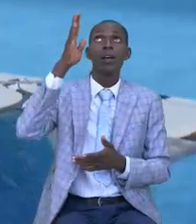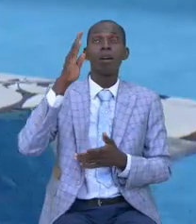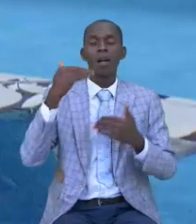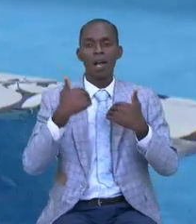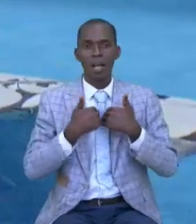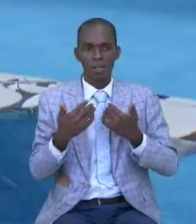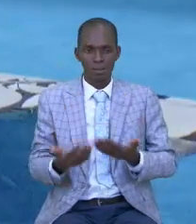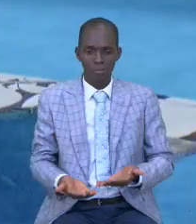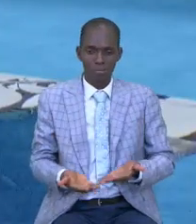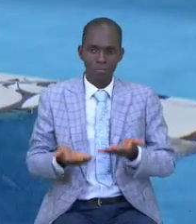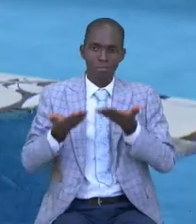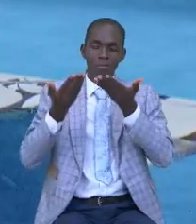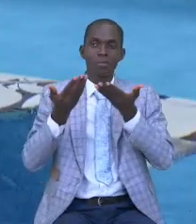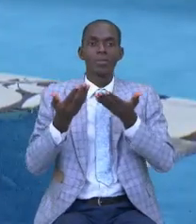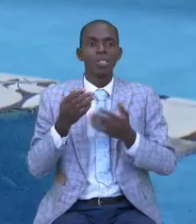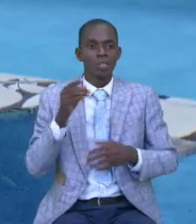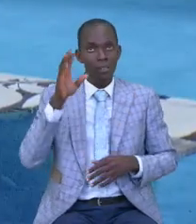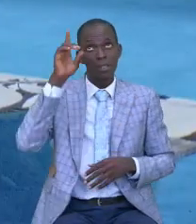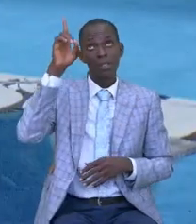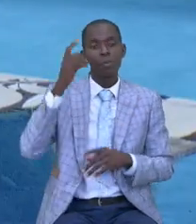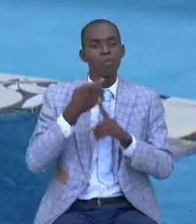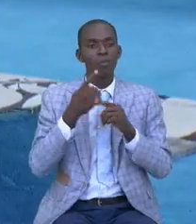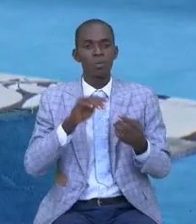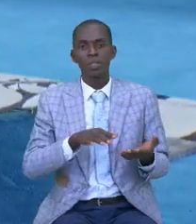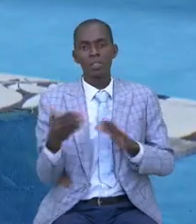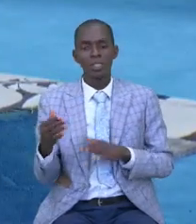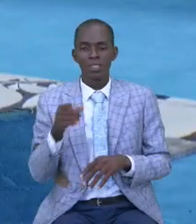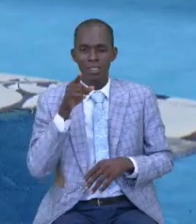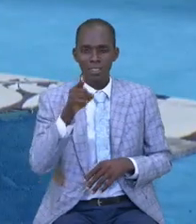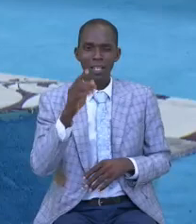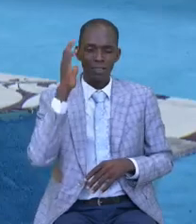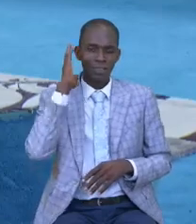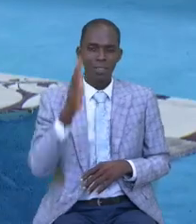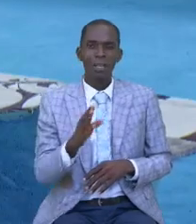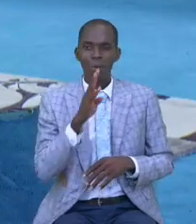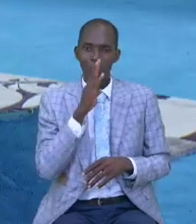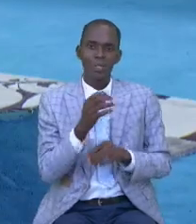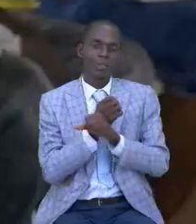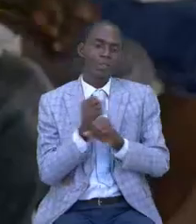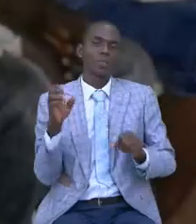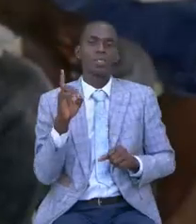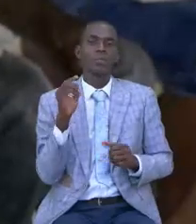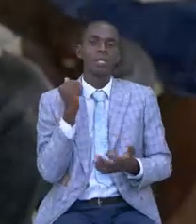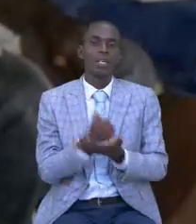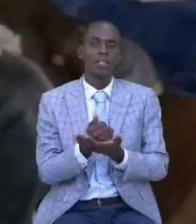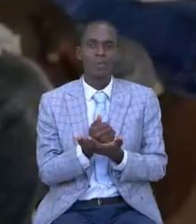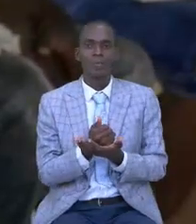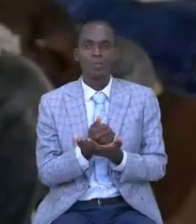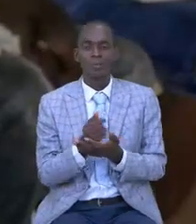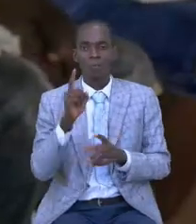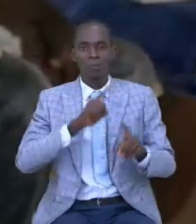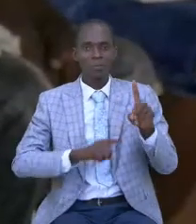raised him from the dead, thou shalt be saved.